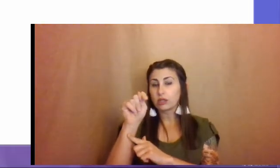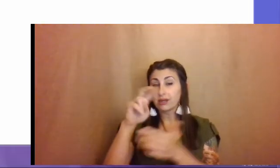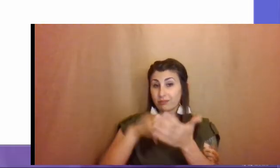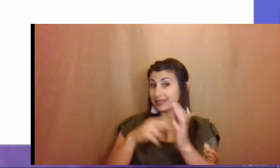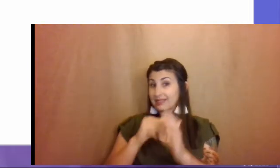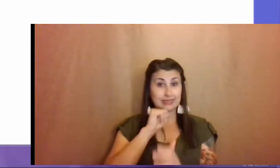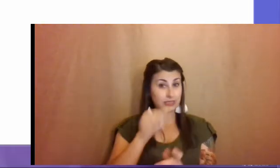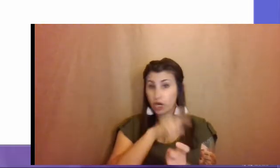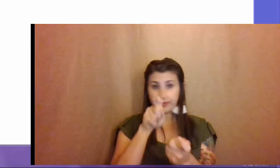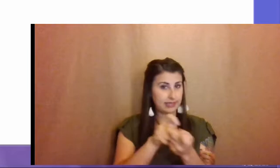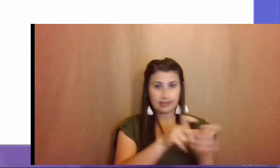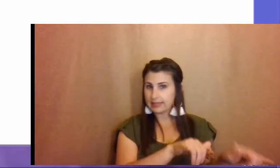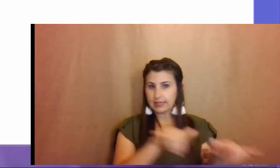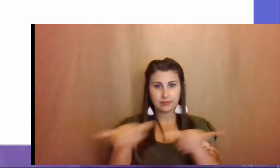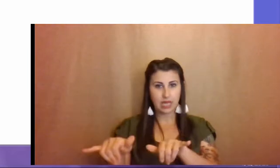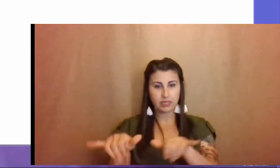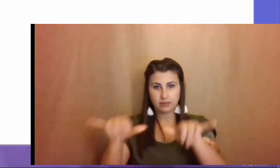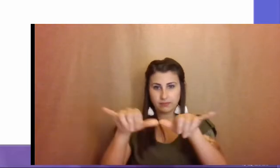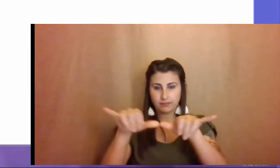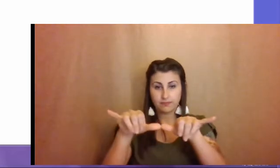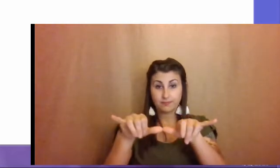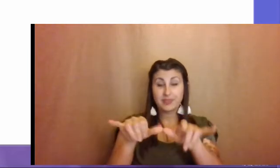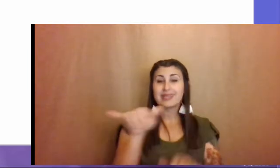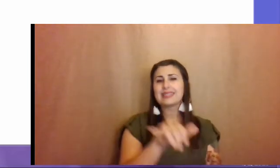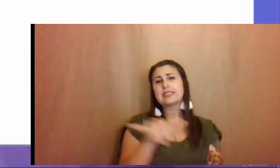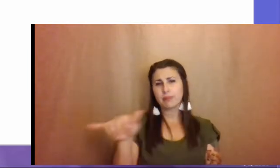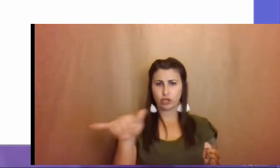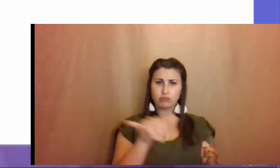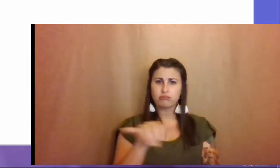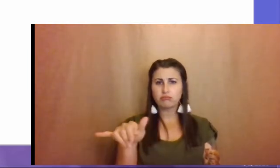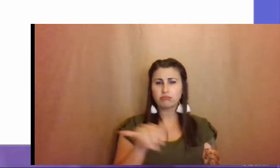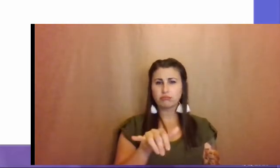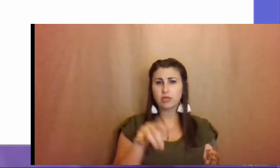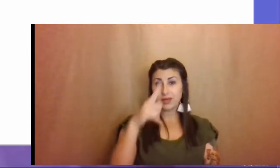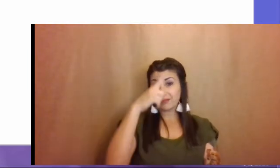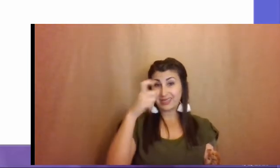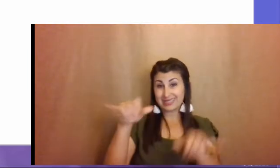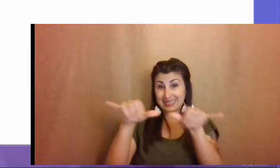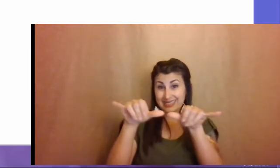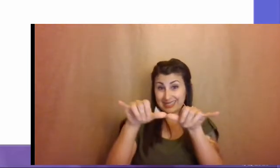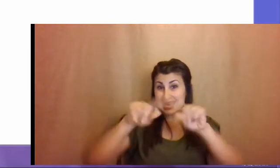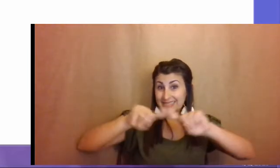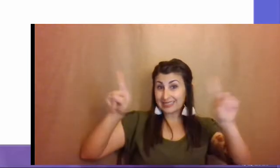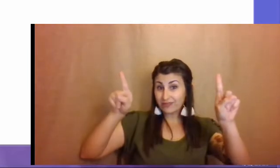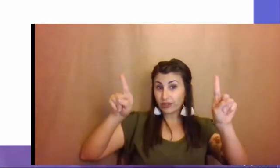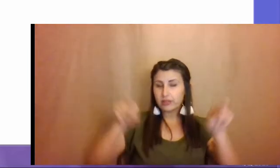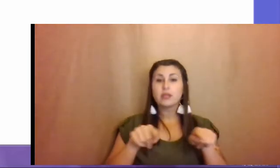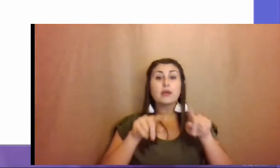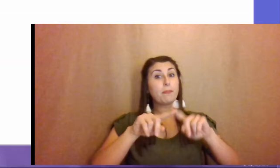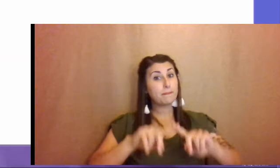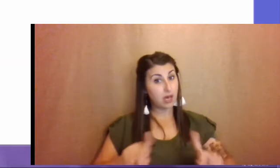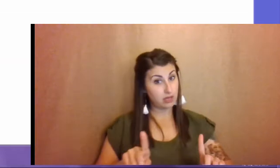similar, meaning it's proportional. The side length changes, but the angles stay the